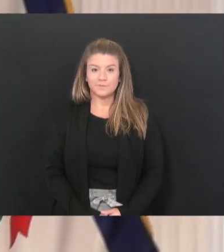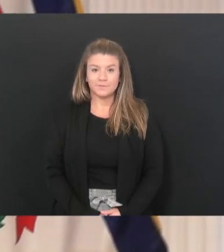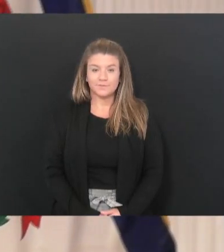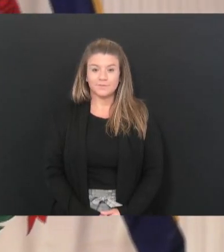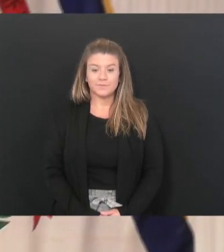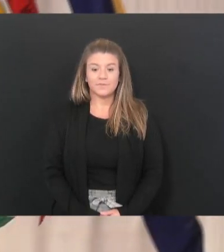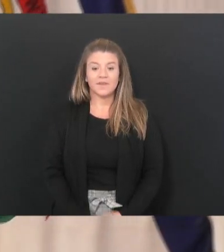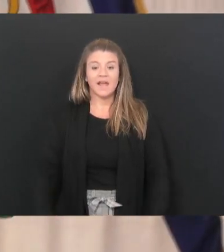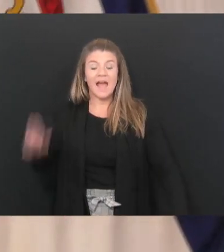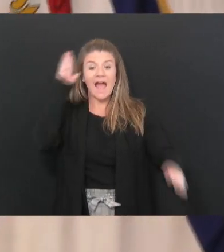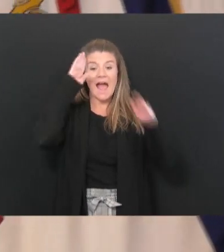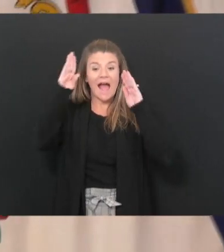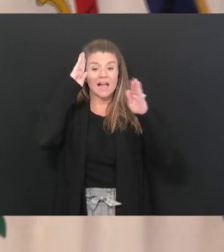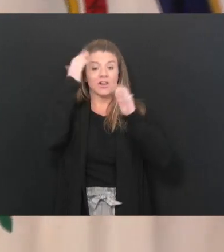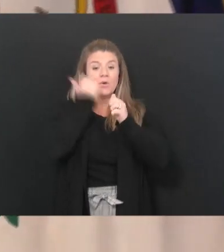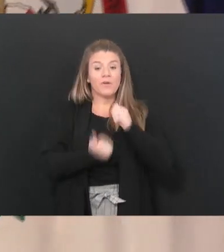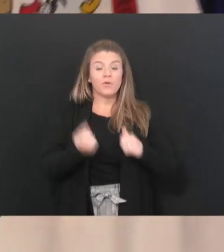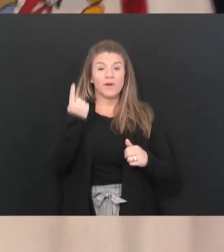Hello, everyone.